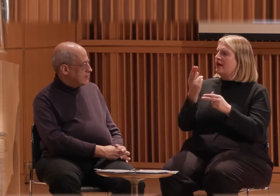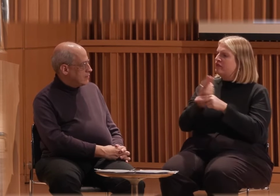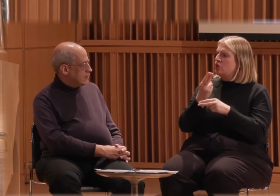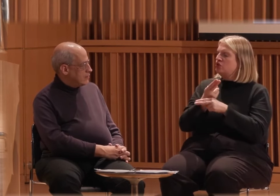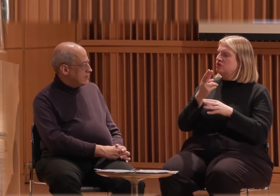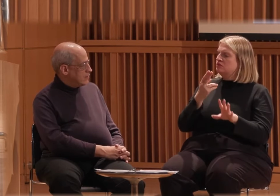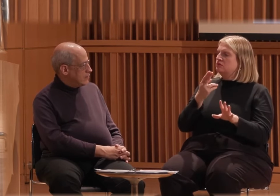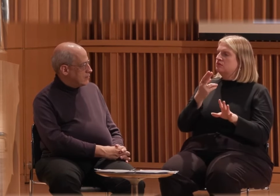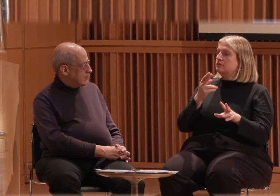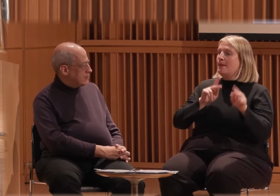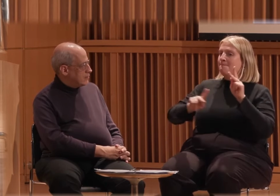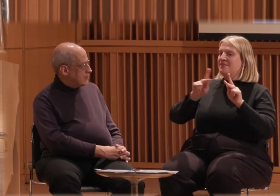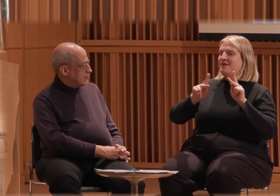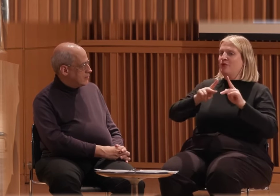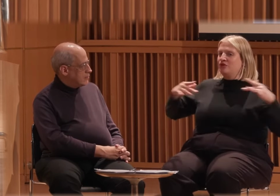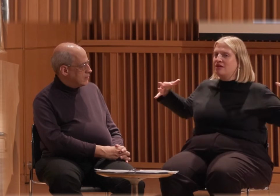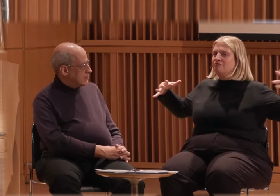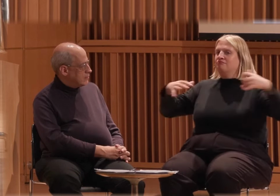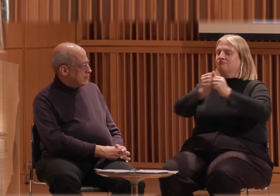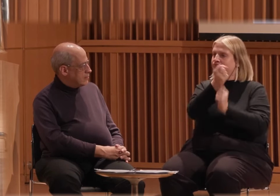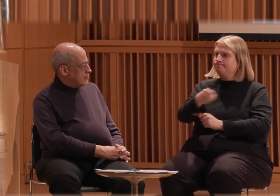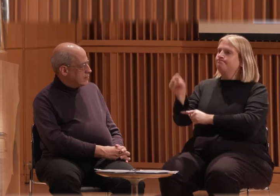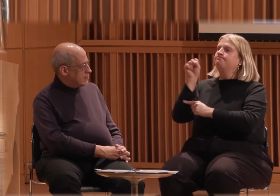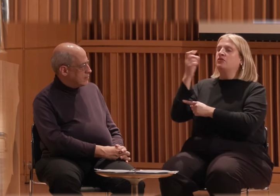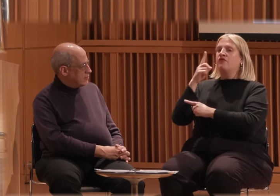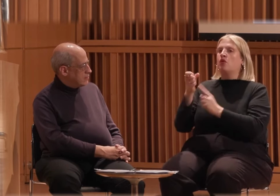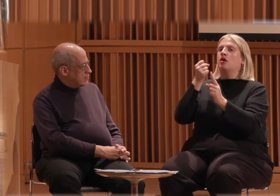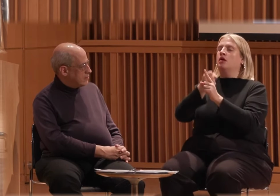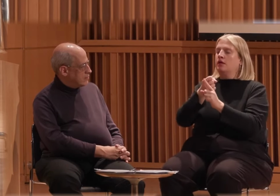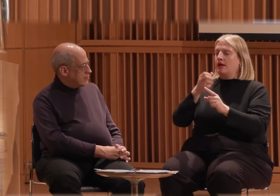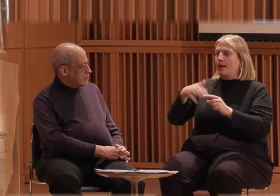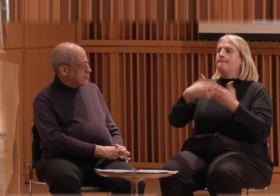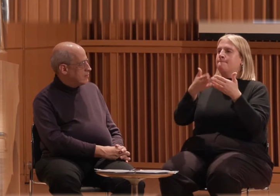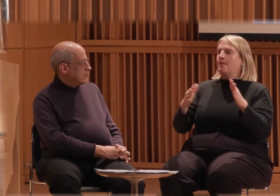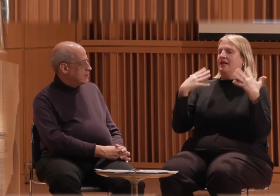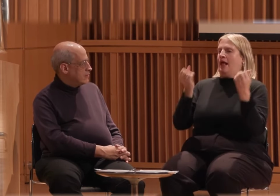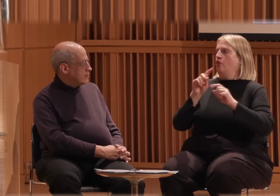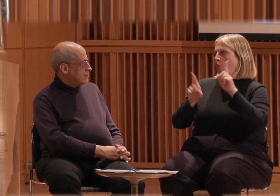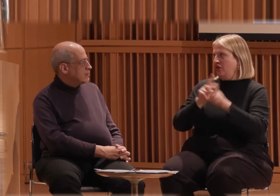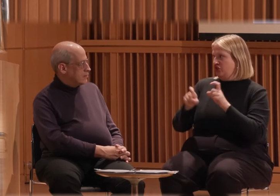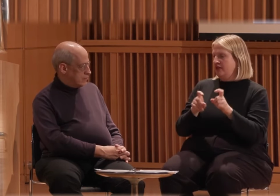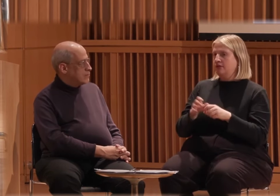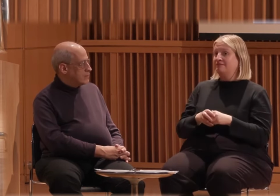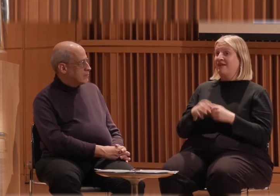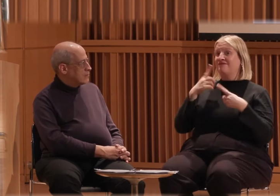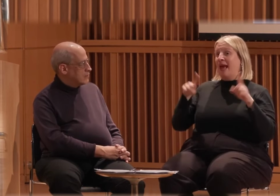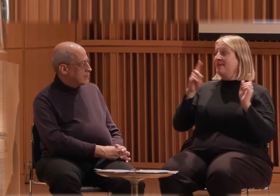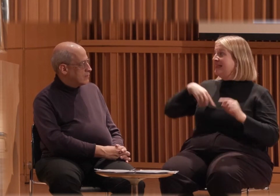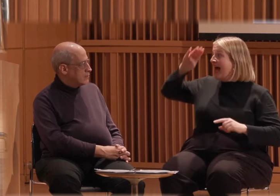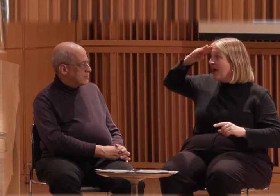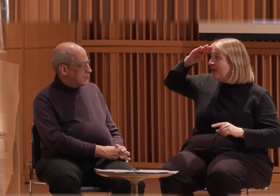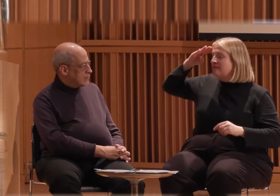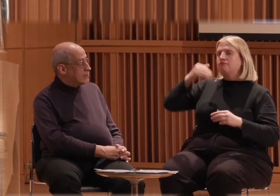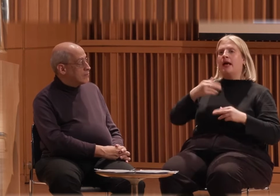of people's assemblies for a lot of public health questions. Most famously, Ireland got people